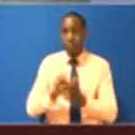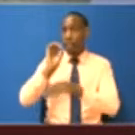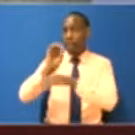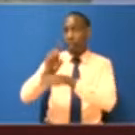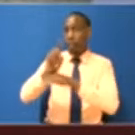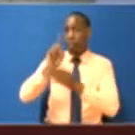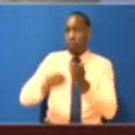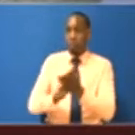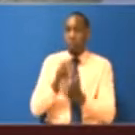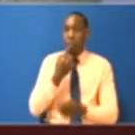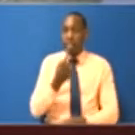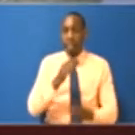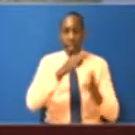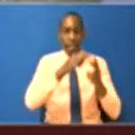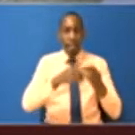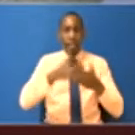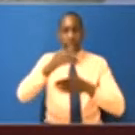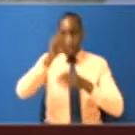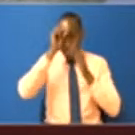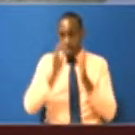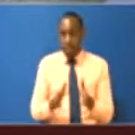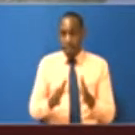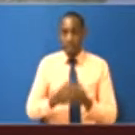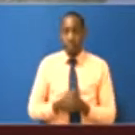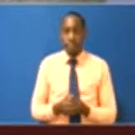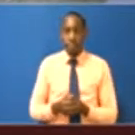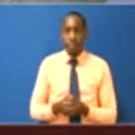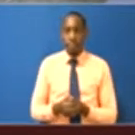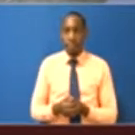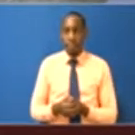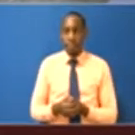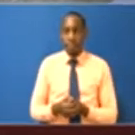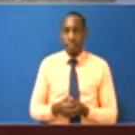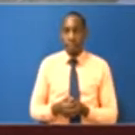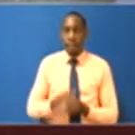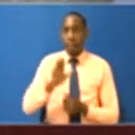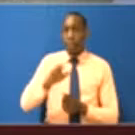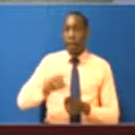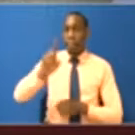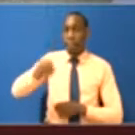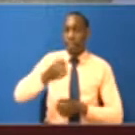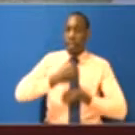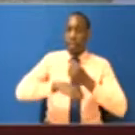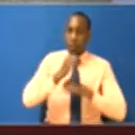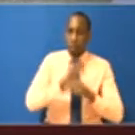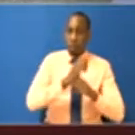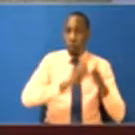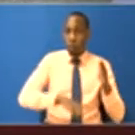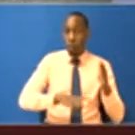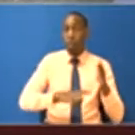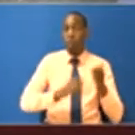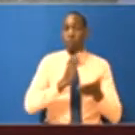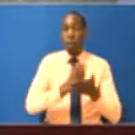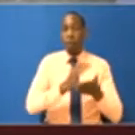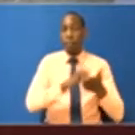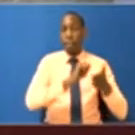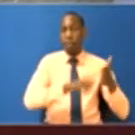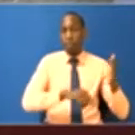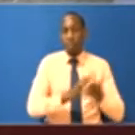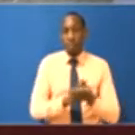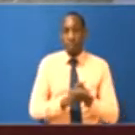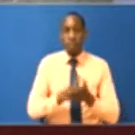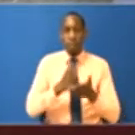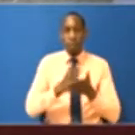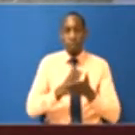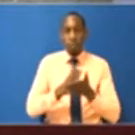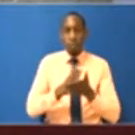would you have for the next governor you you lead an accountability institution what must they do to ensure that they tick